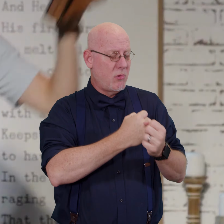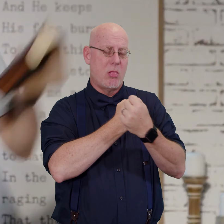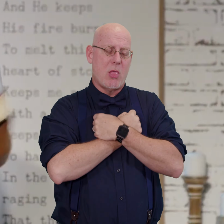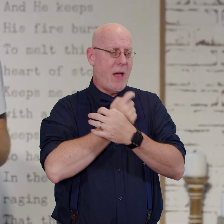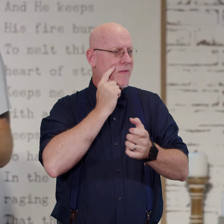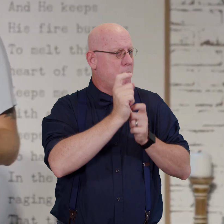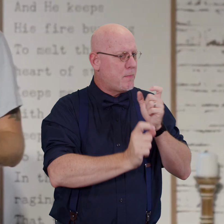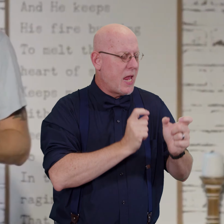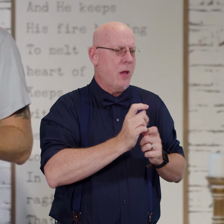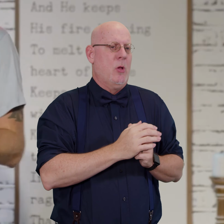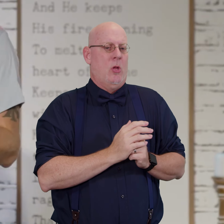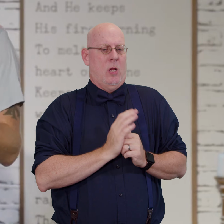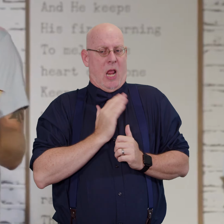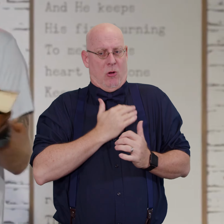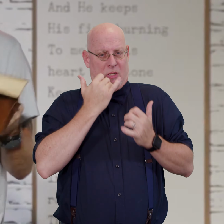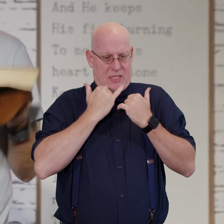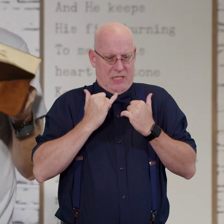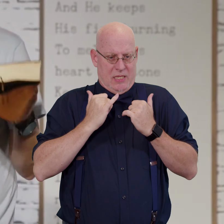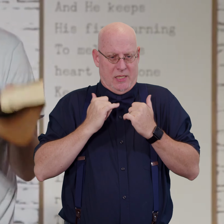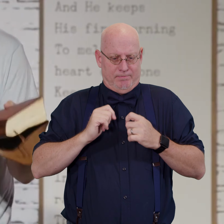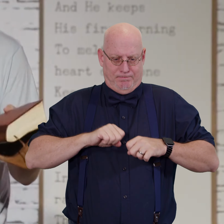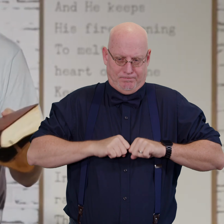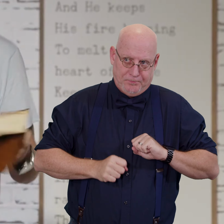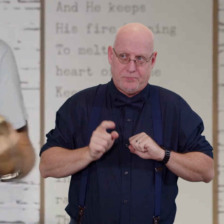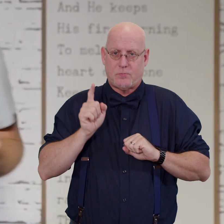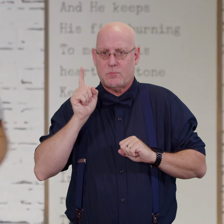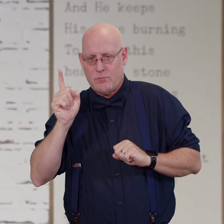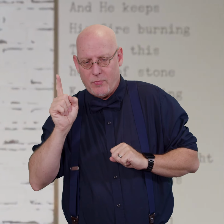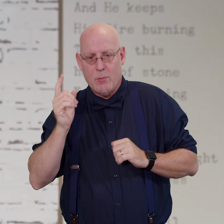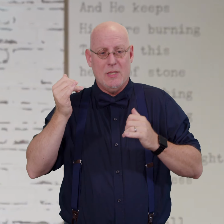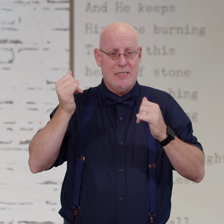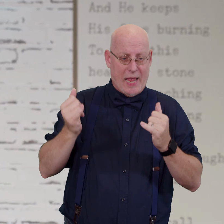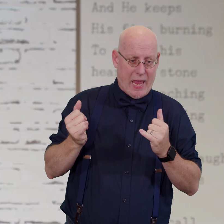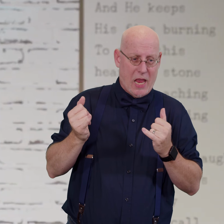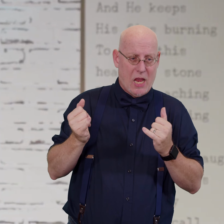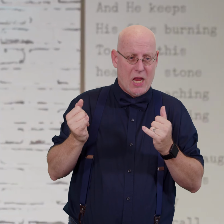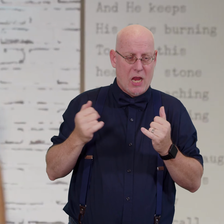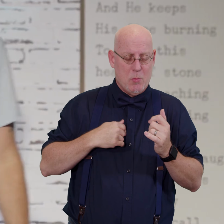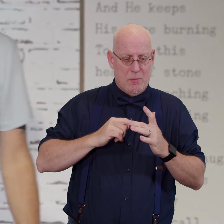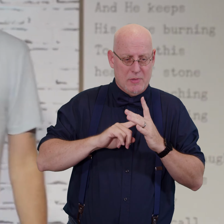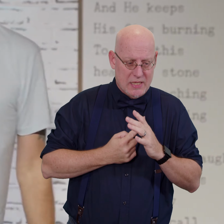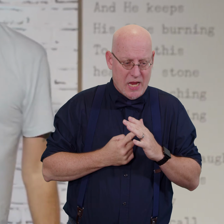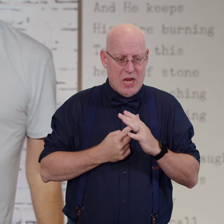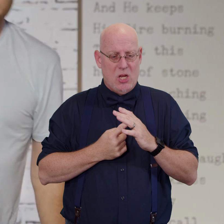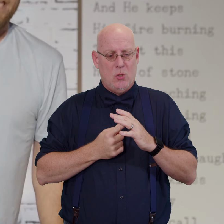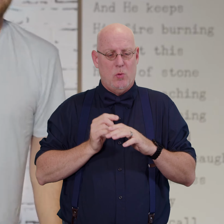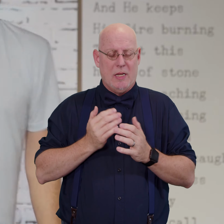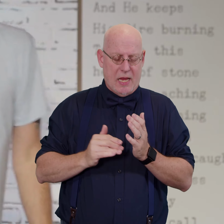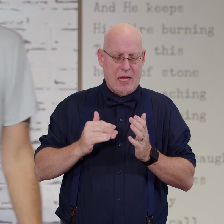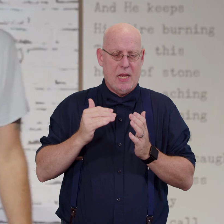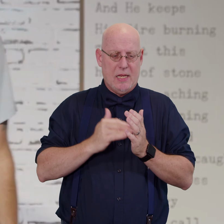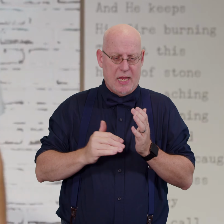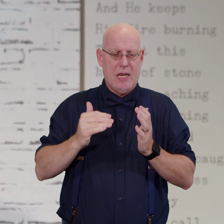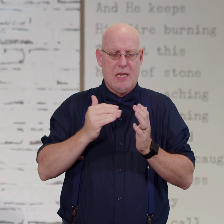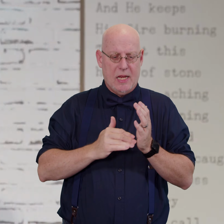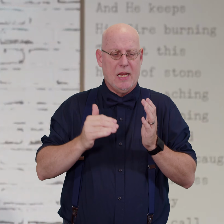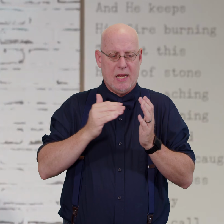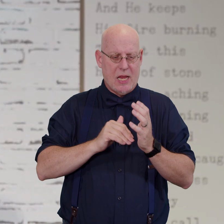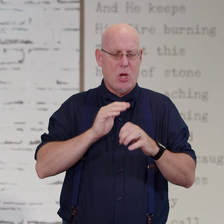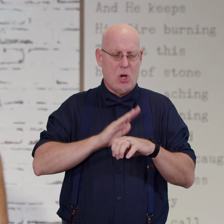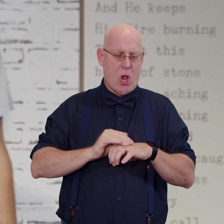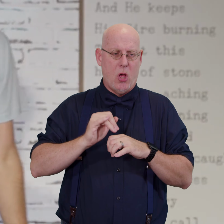love for his people, and what our sin does to his heart. And now I'm just going to begin to call out again and again and